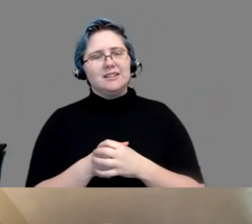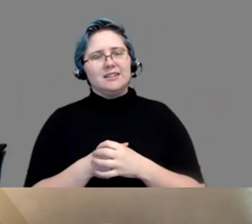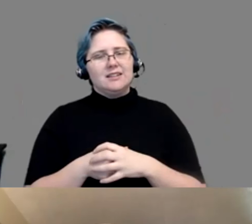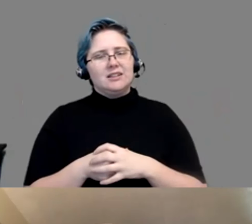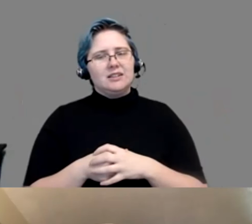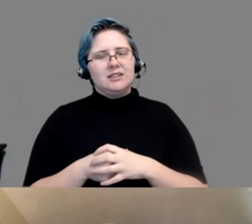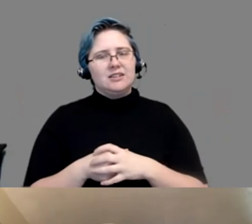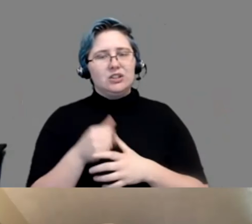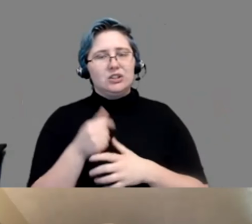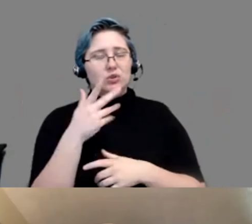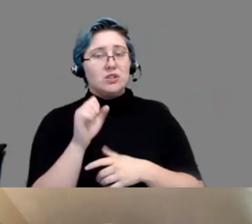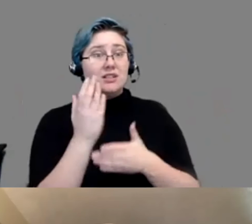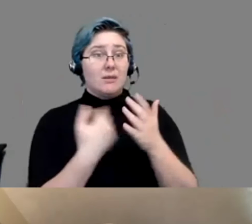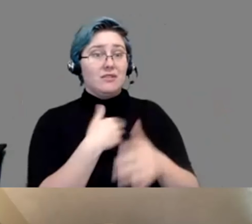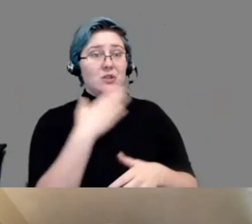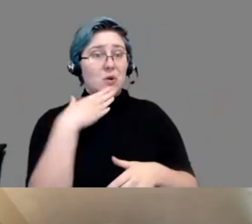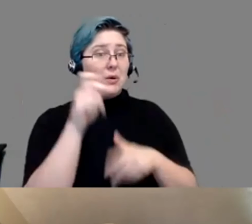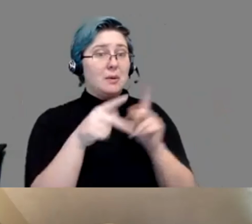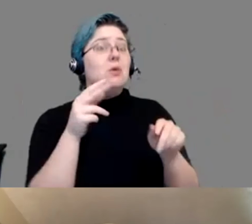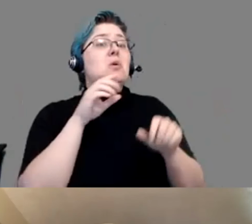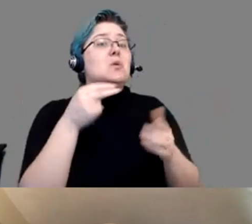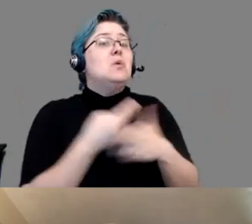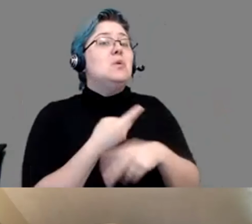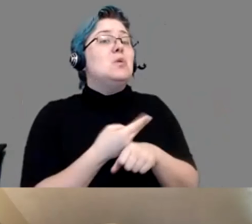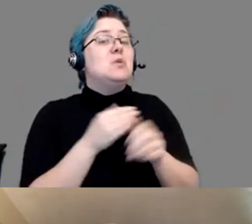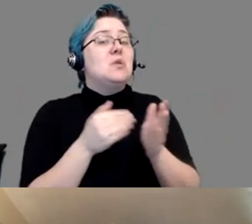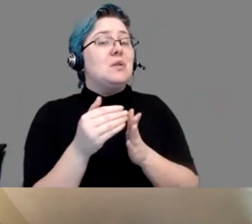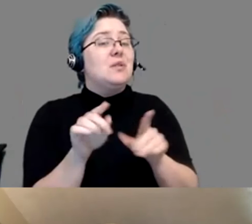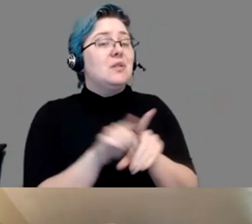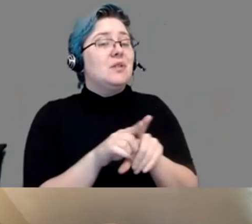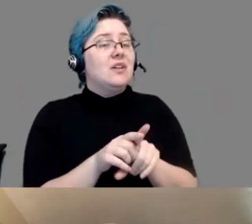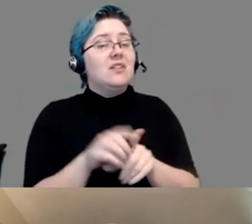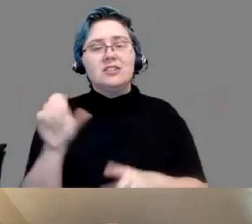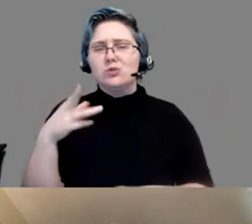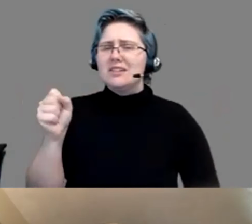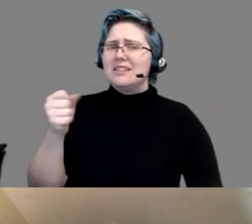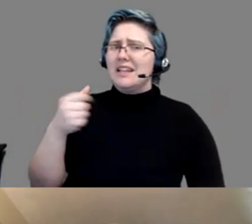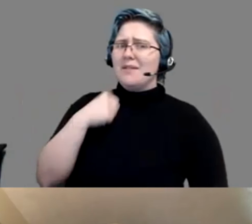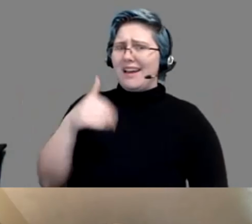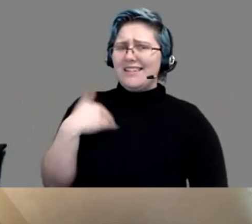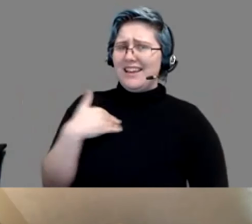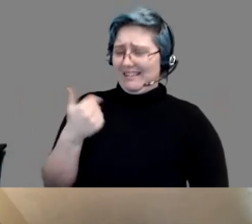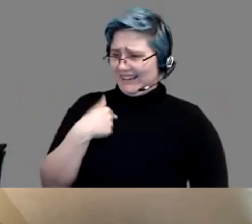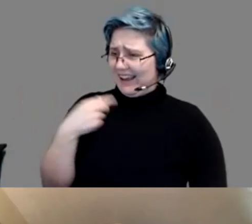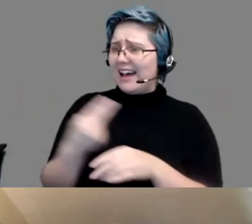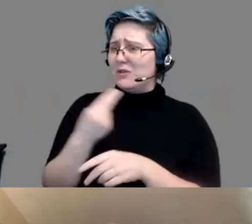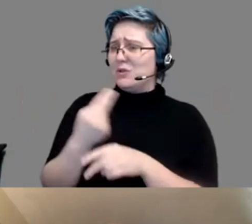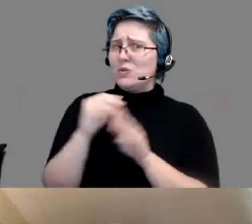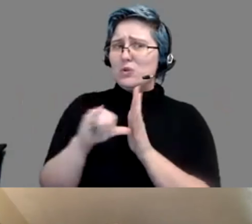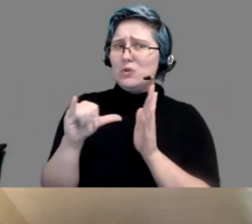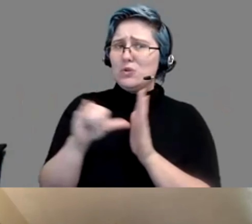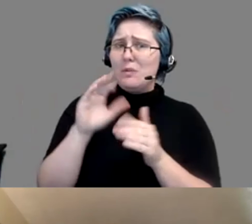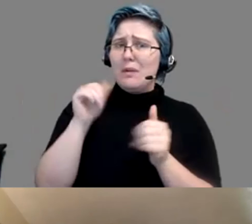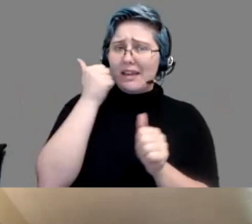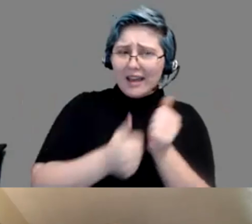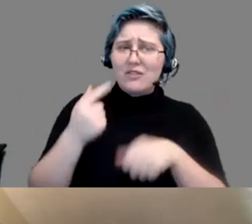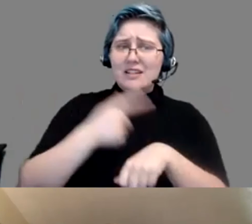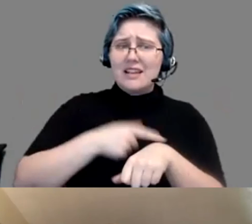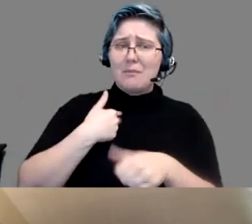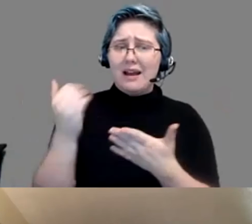Some of I'm us older not, people do use it. I'm not some of young. them. I'm not young, and I use YouTube every time I get in